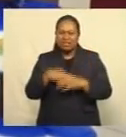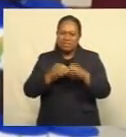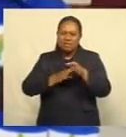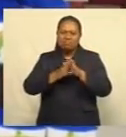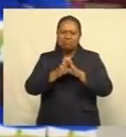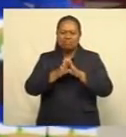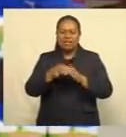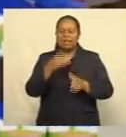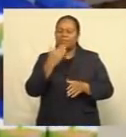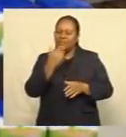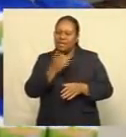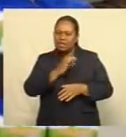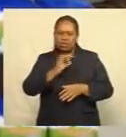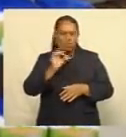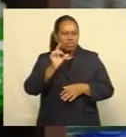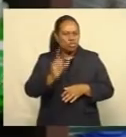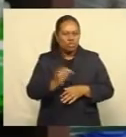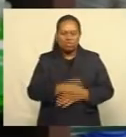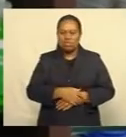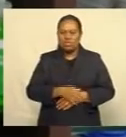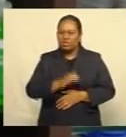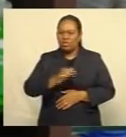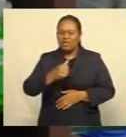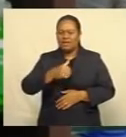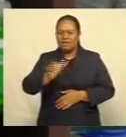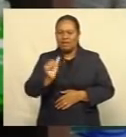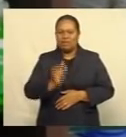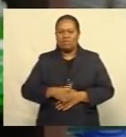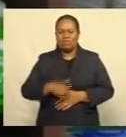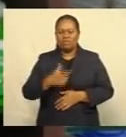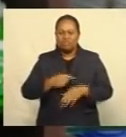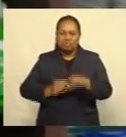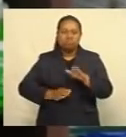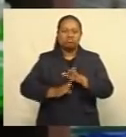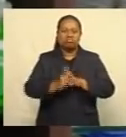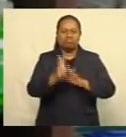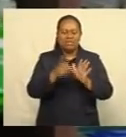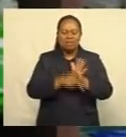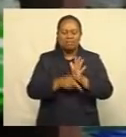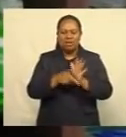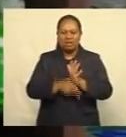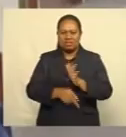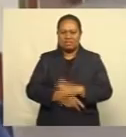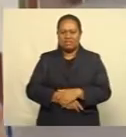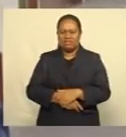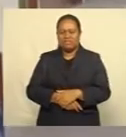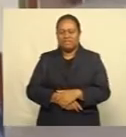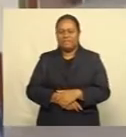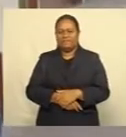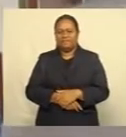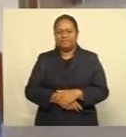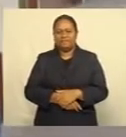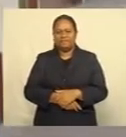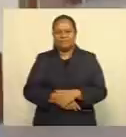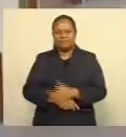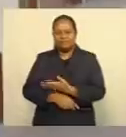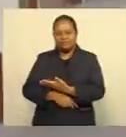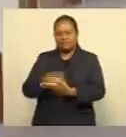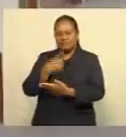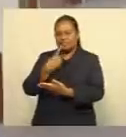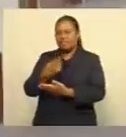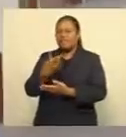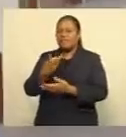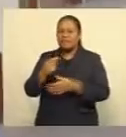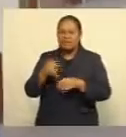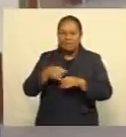not engage in unscrupulous activities and unfairly raise the prices of essential products. Some pharmacies that have spiked or raised the